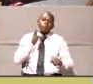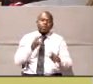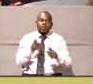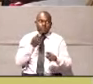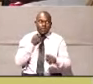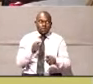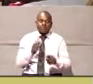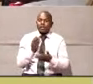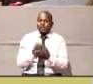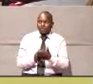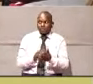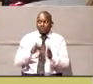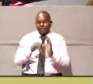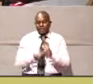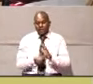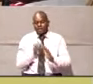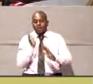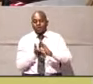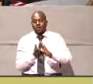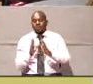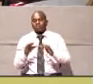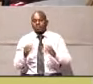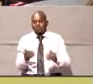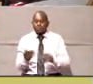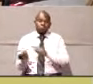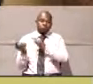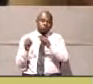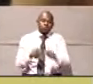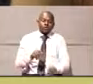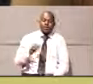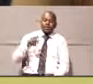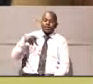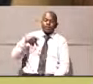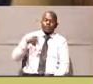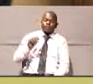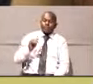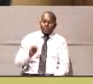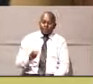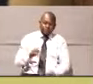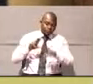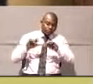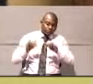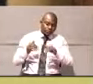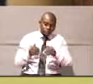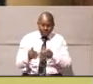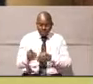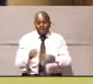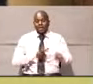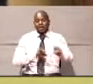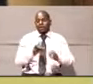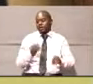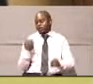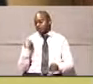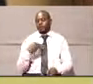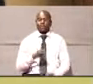said some of the case files were not forwarded to CPAC to investigate because, according to the then executive director